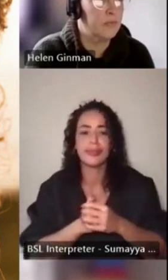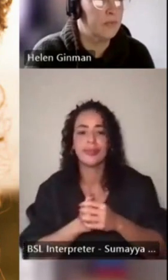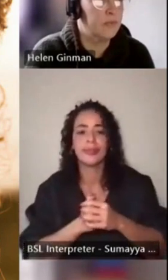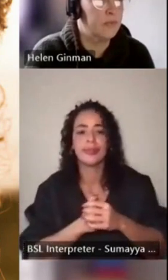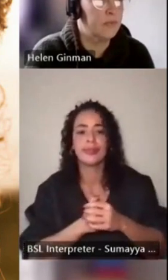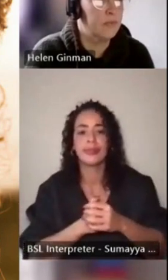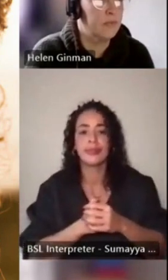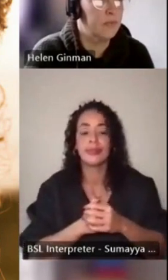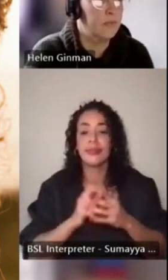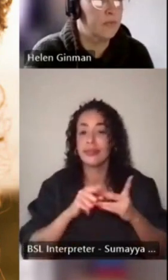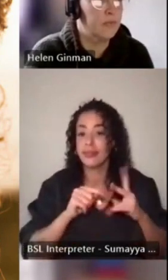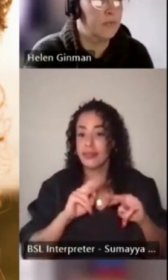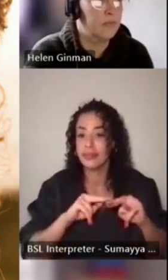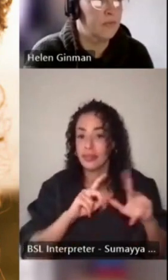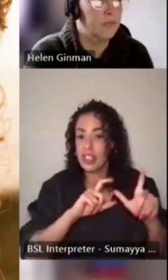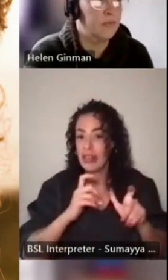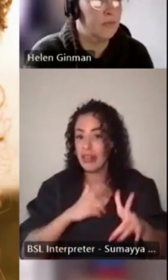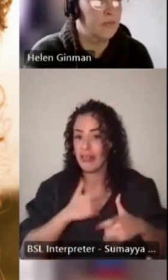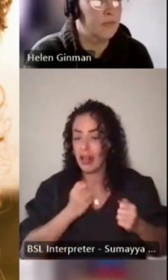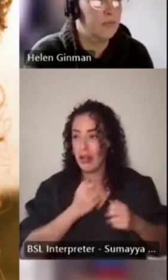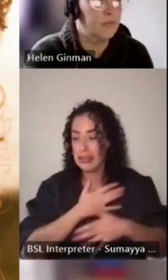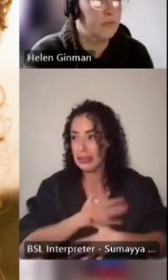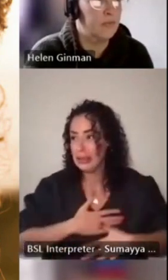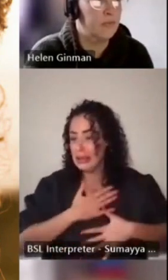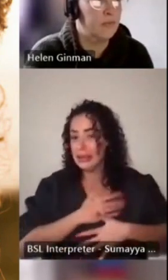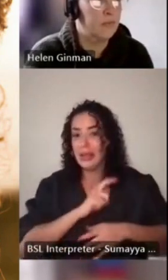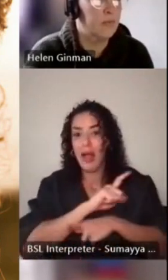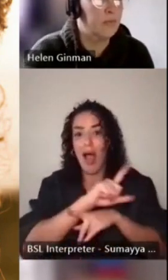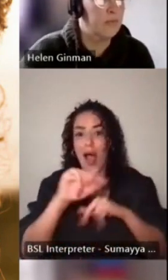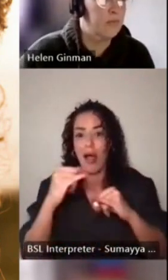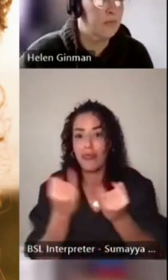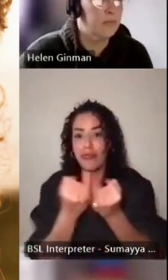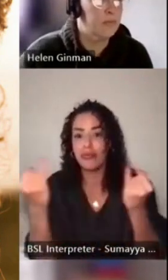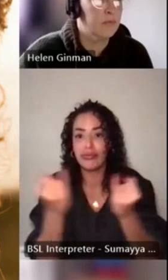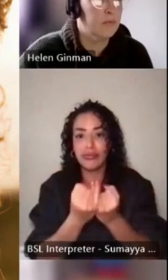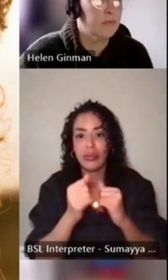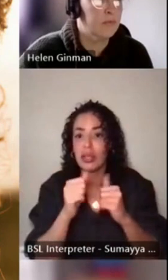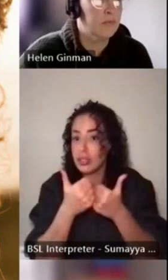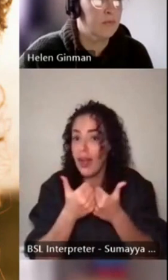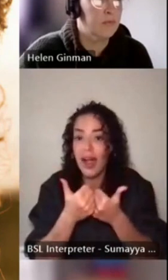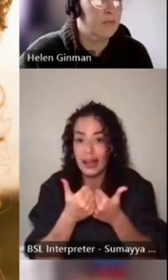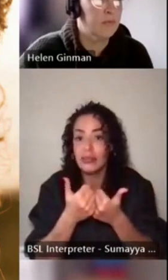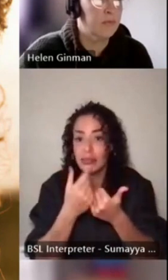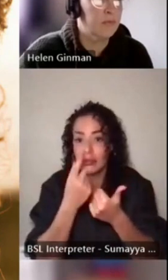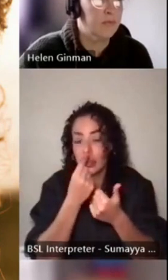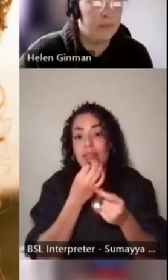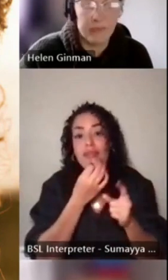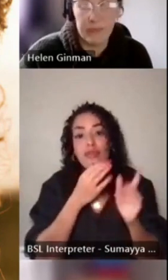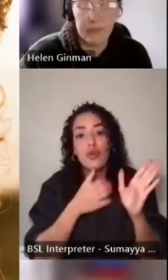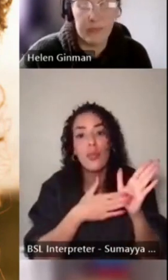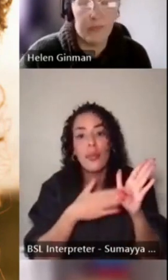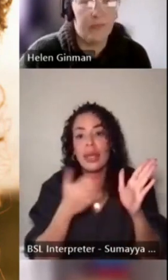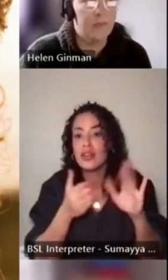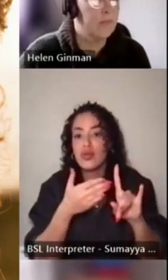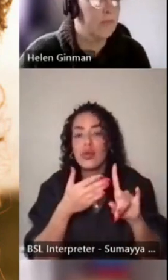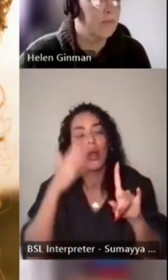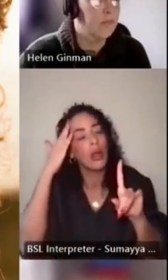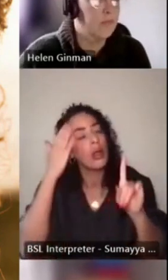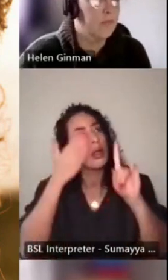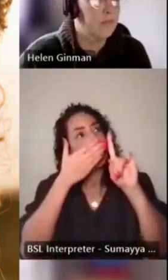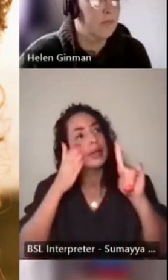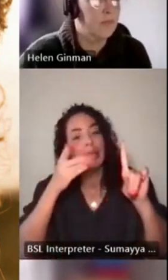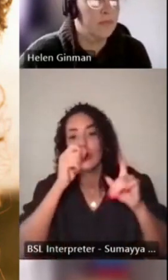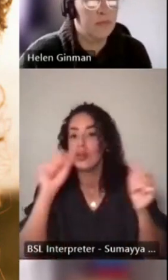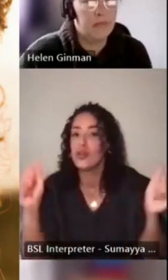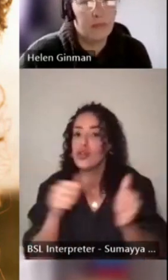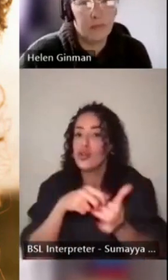are still feeling emotional after a conflict, it's okay to take a few minutes to distract yourself. So either take a short walk, engage in a